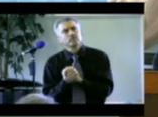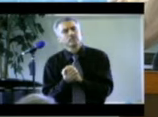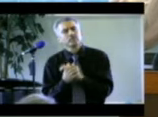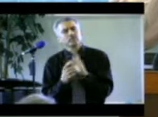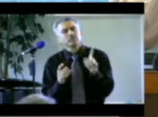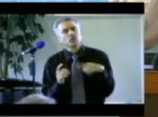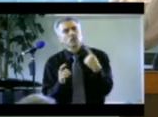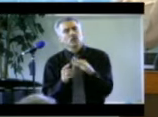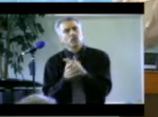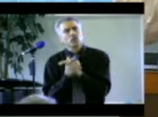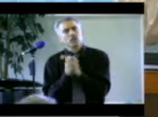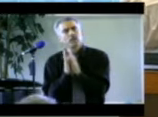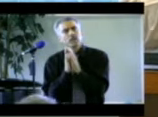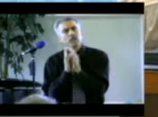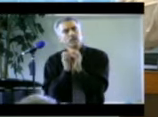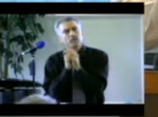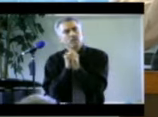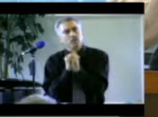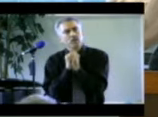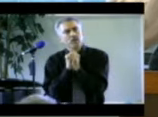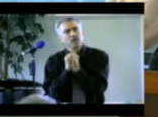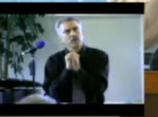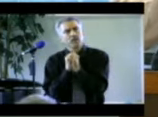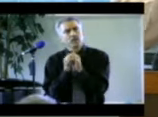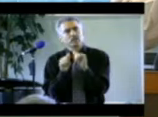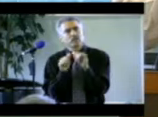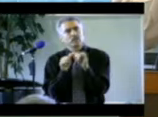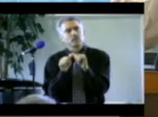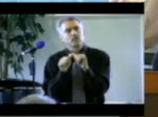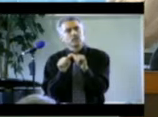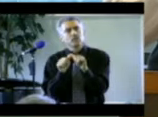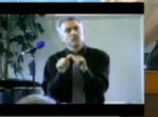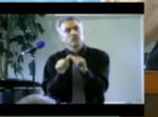without ceasing, you'll never be